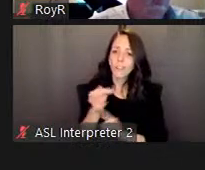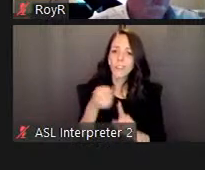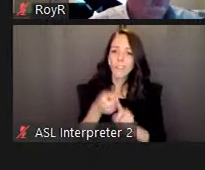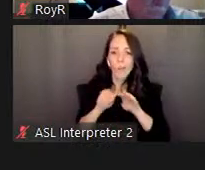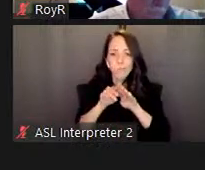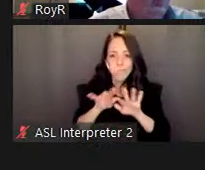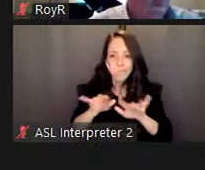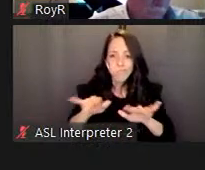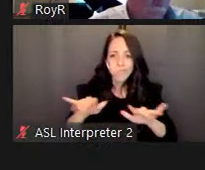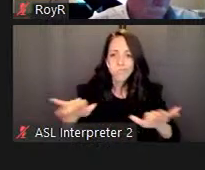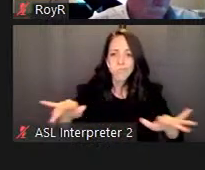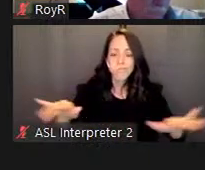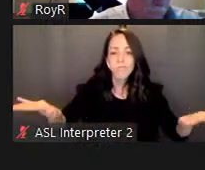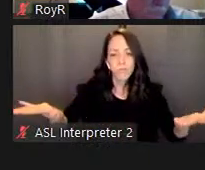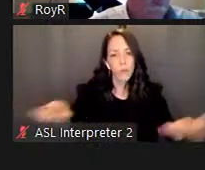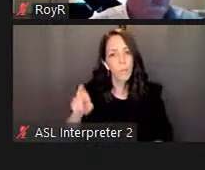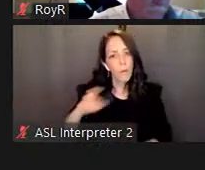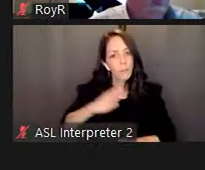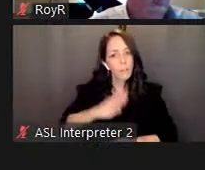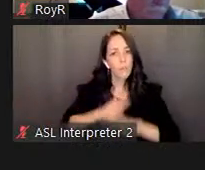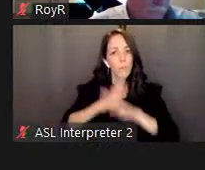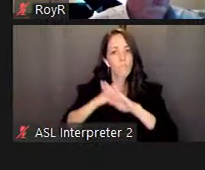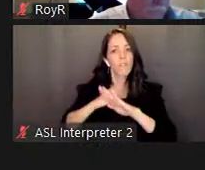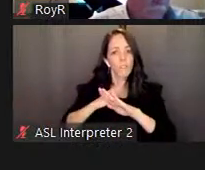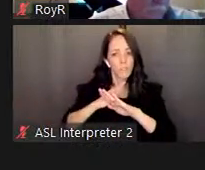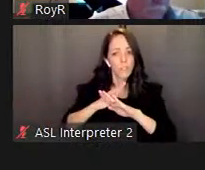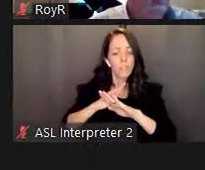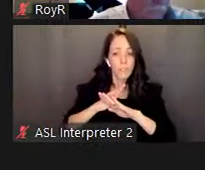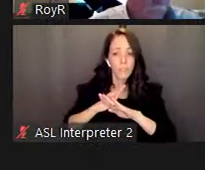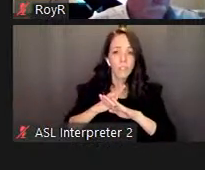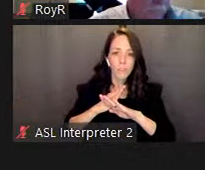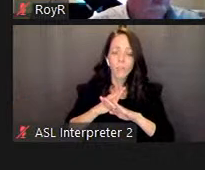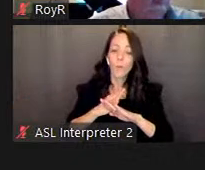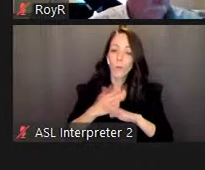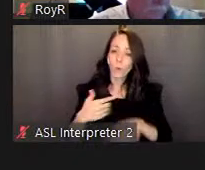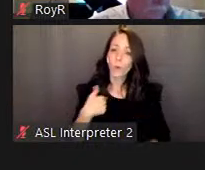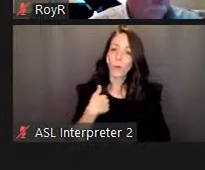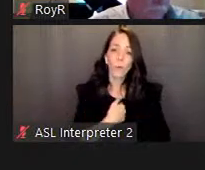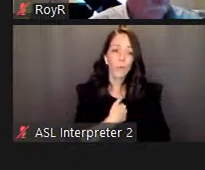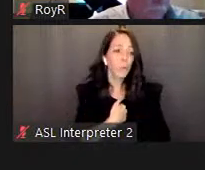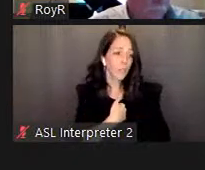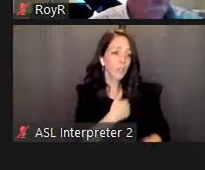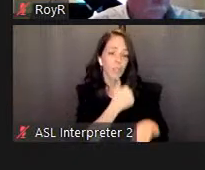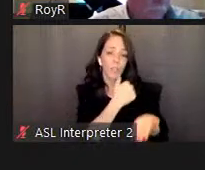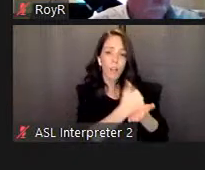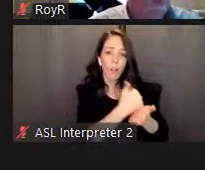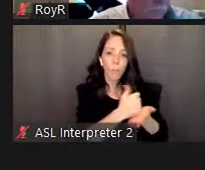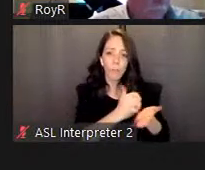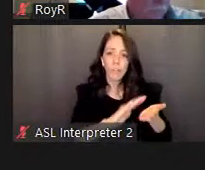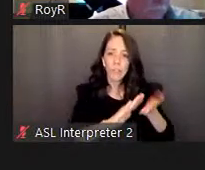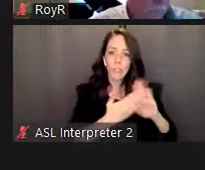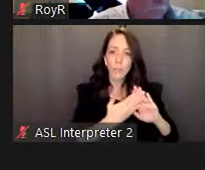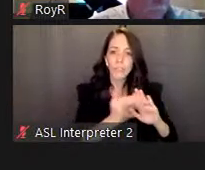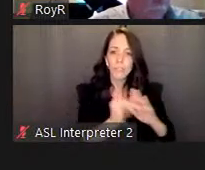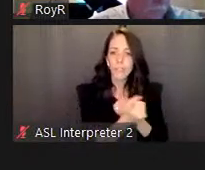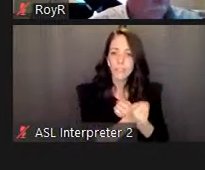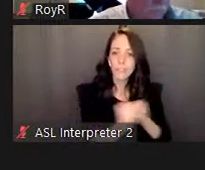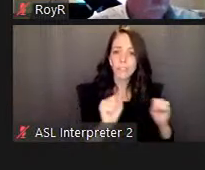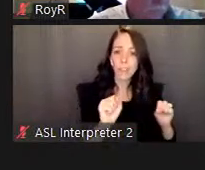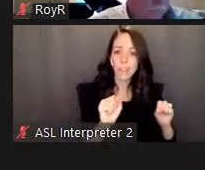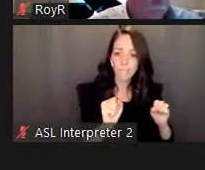investment in public health is also an investment in our continued and future